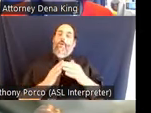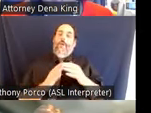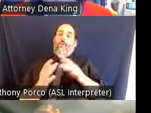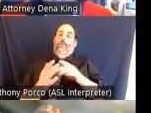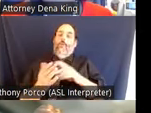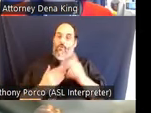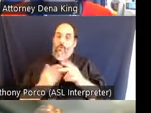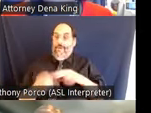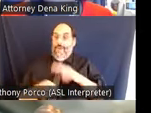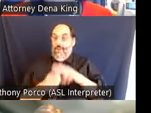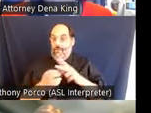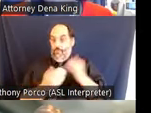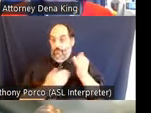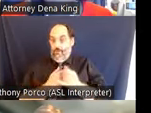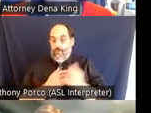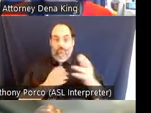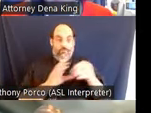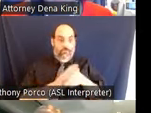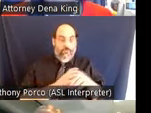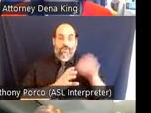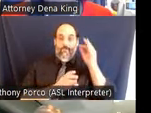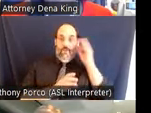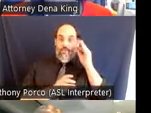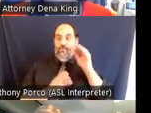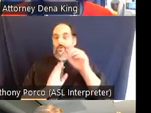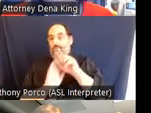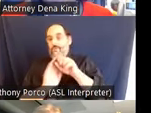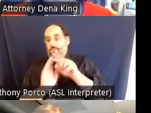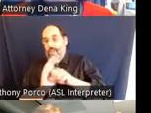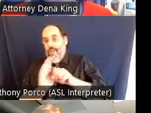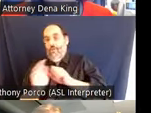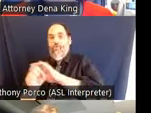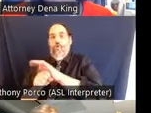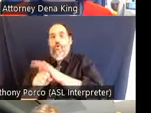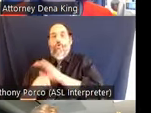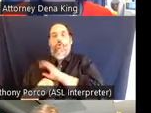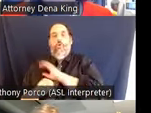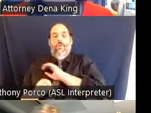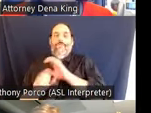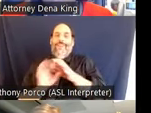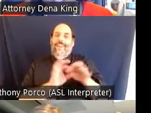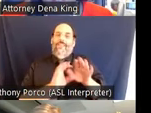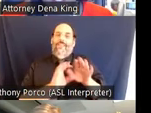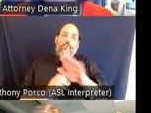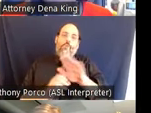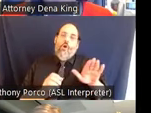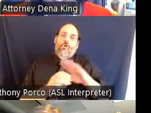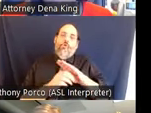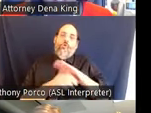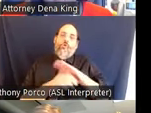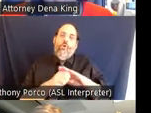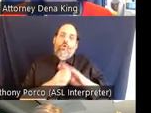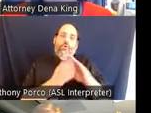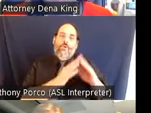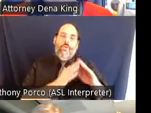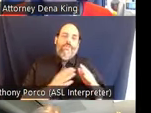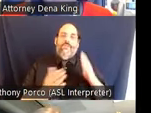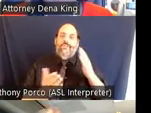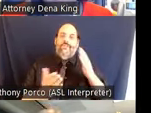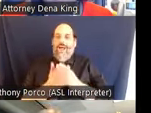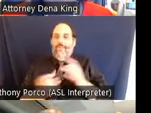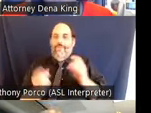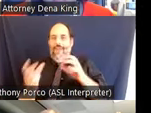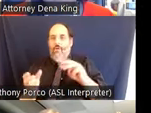initiative that connects federal, state, and local law enforcement with local communities to combat hate crimes and